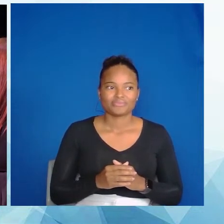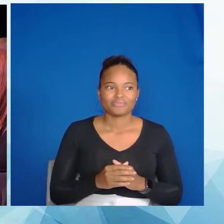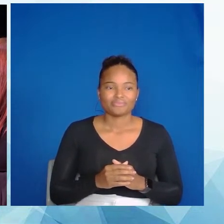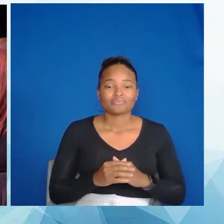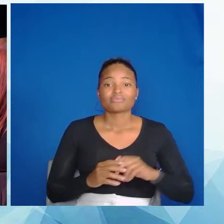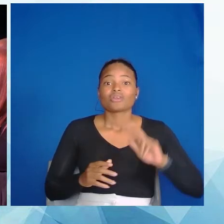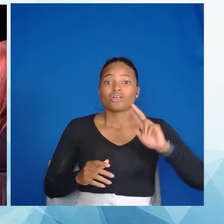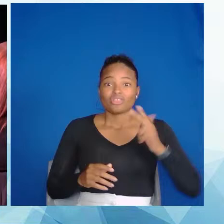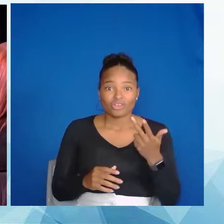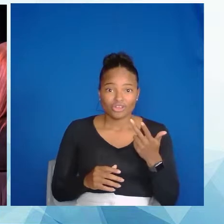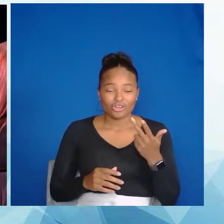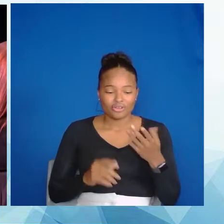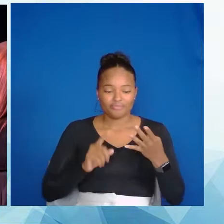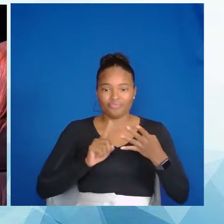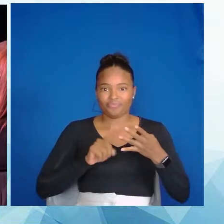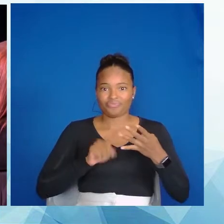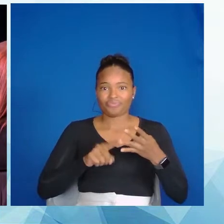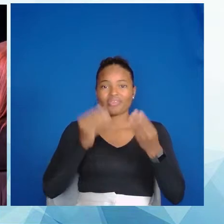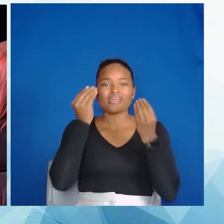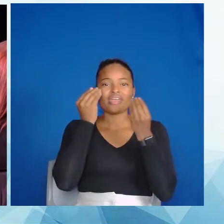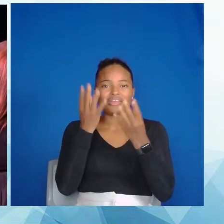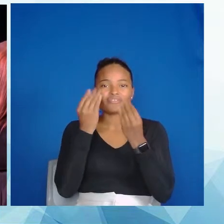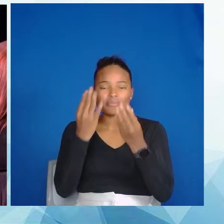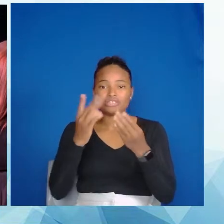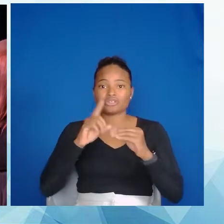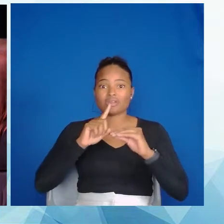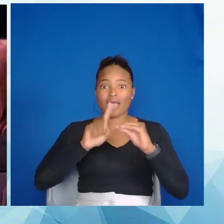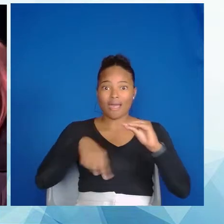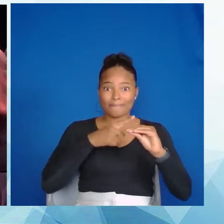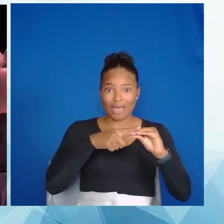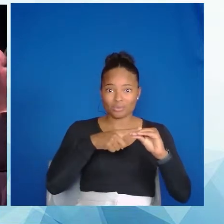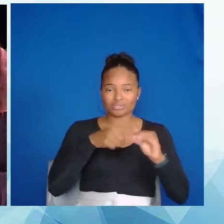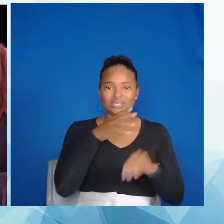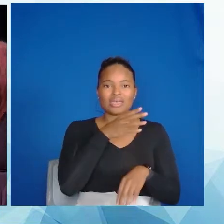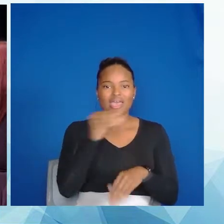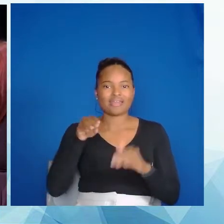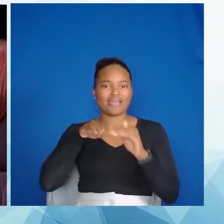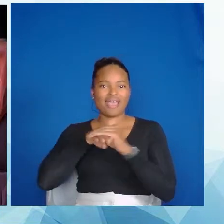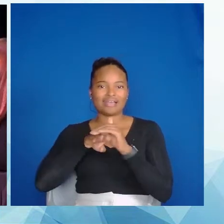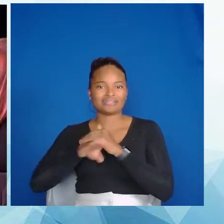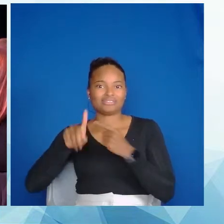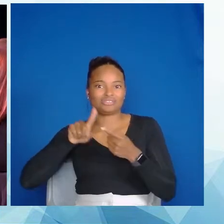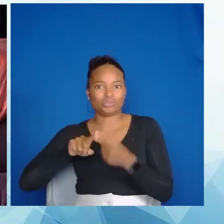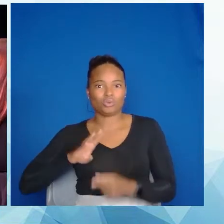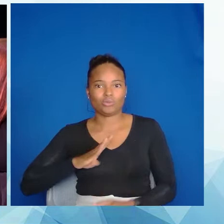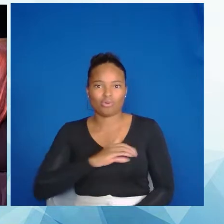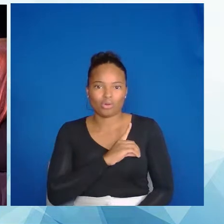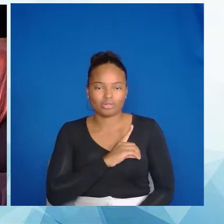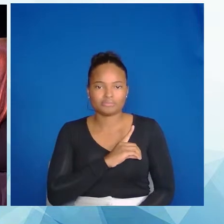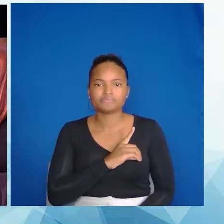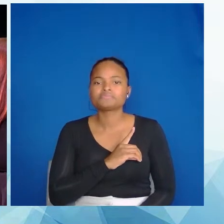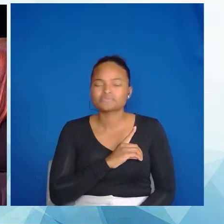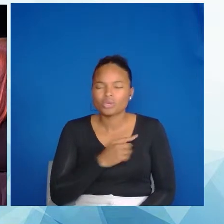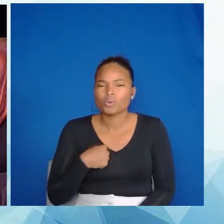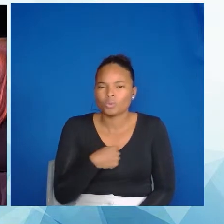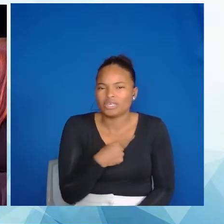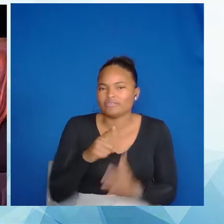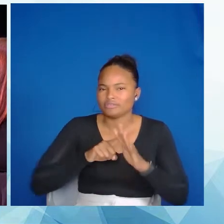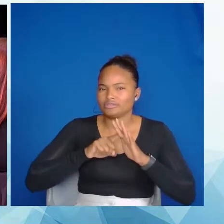Third, information about and access to the board. We have begun that process.